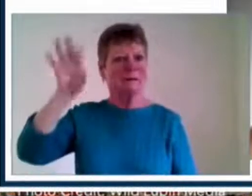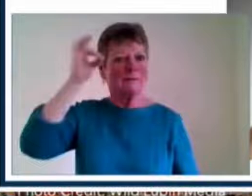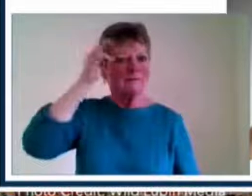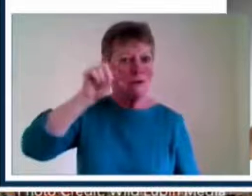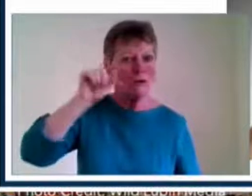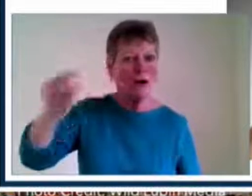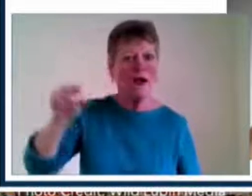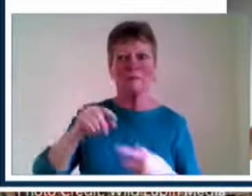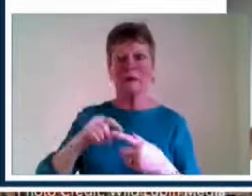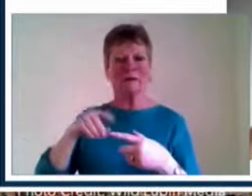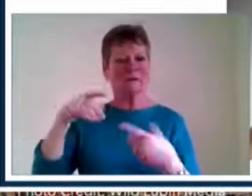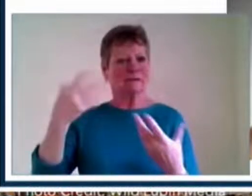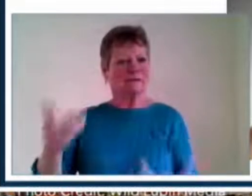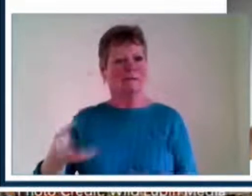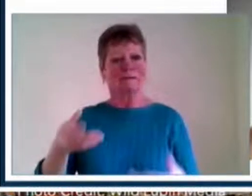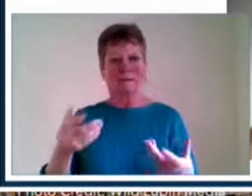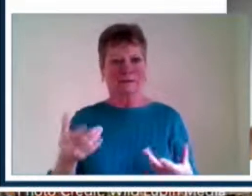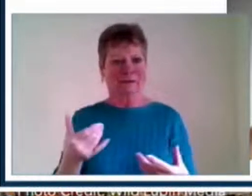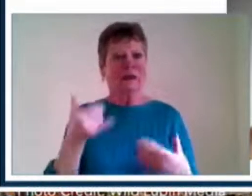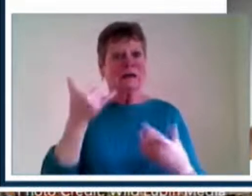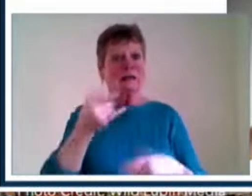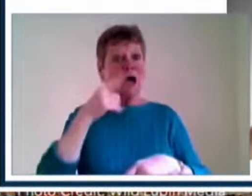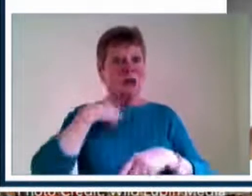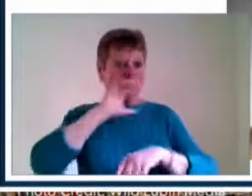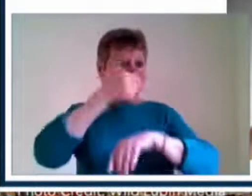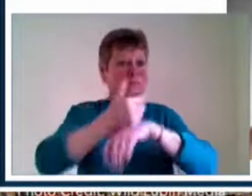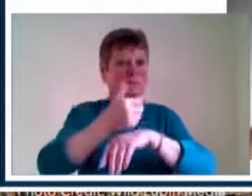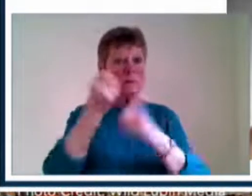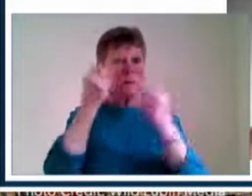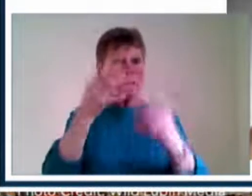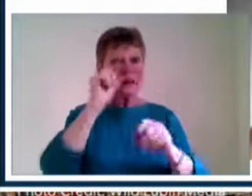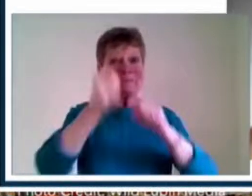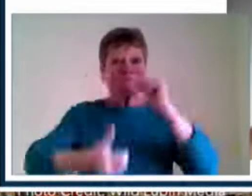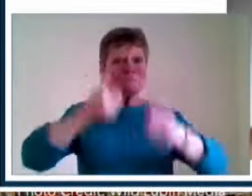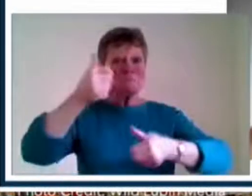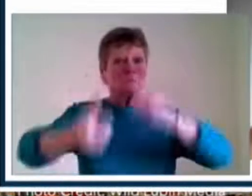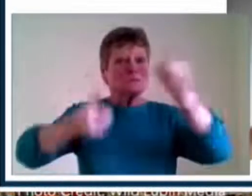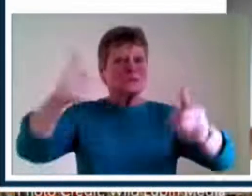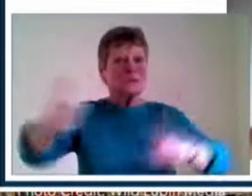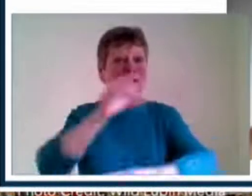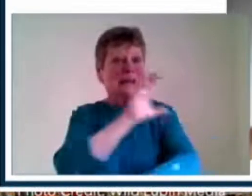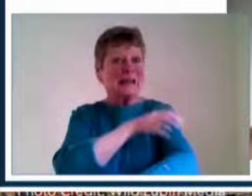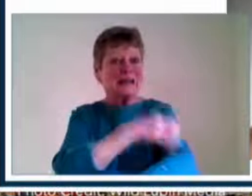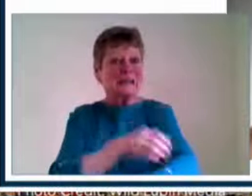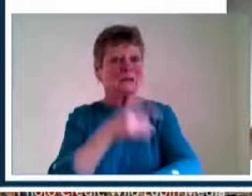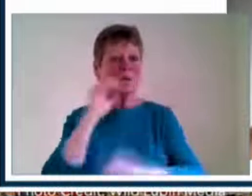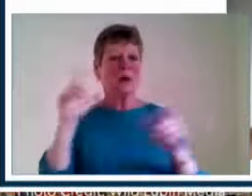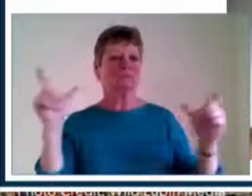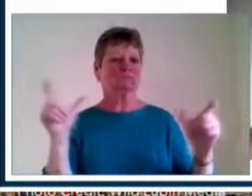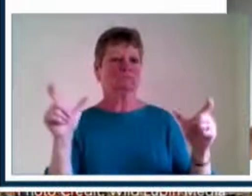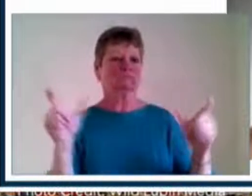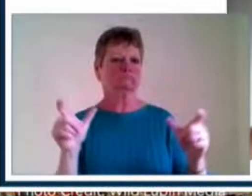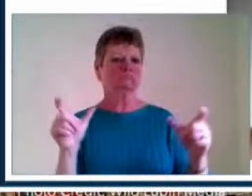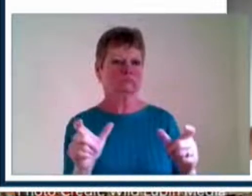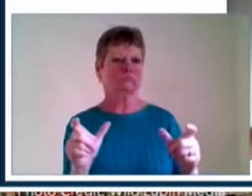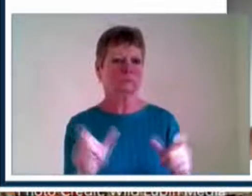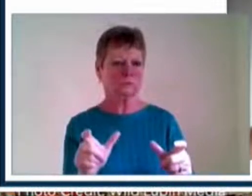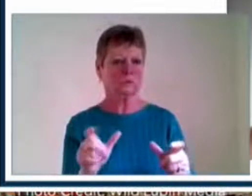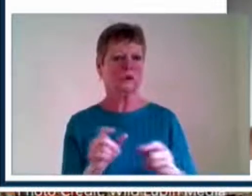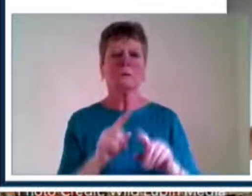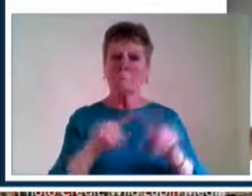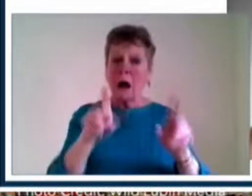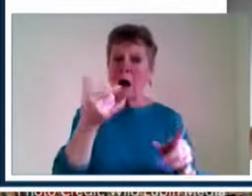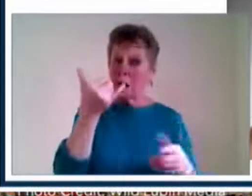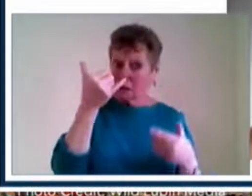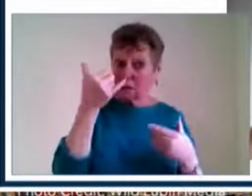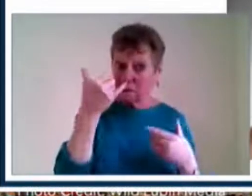We're able to start winding down clinics at the end of the month. But it's important to Nova Scotians understand that there are still